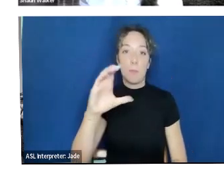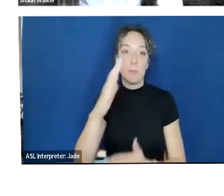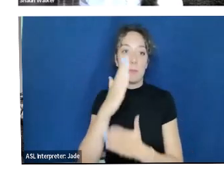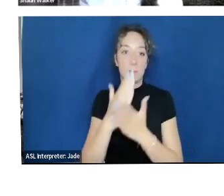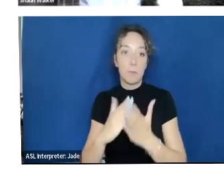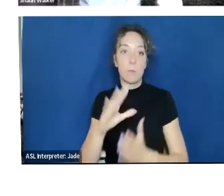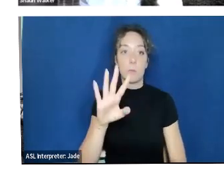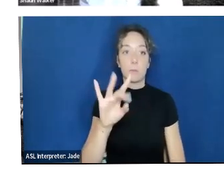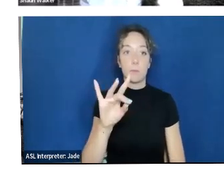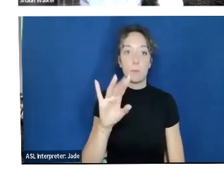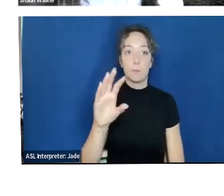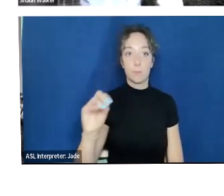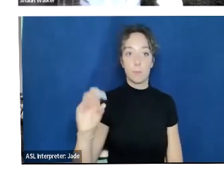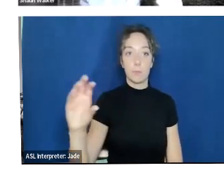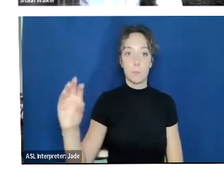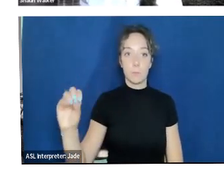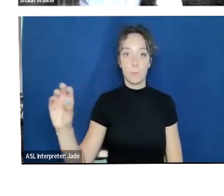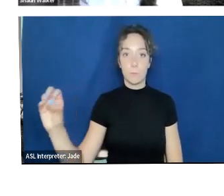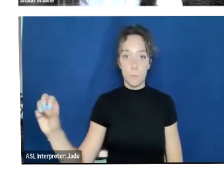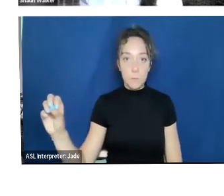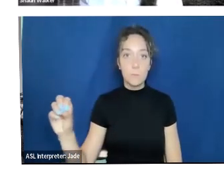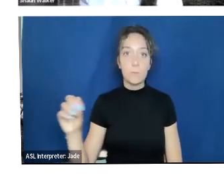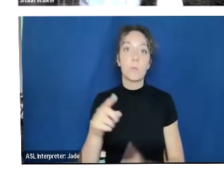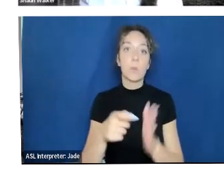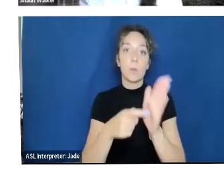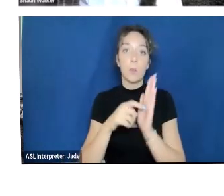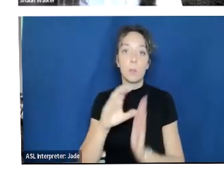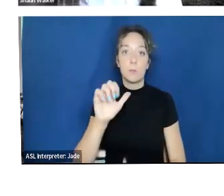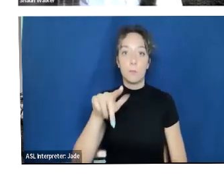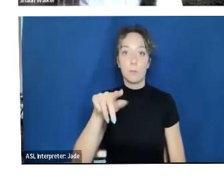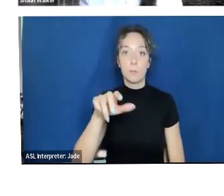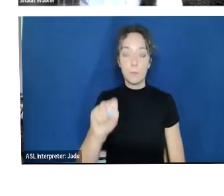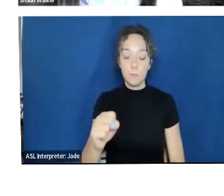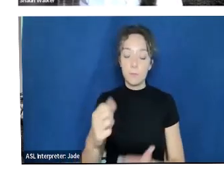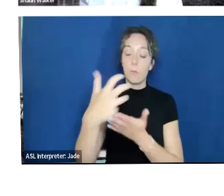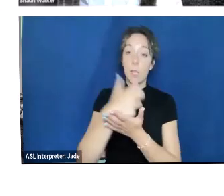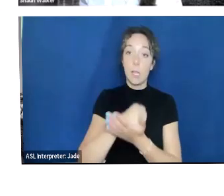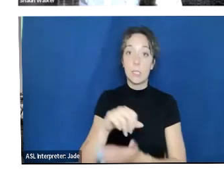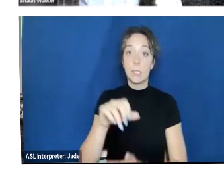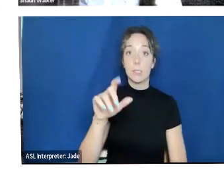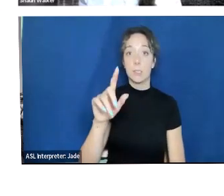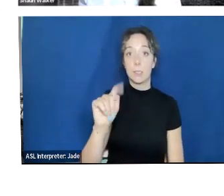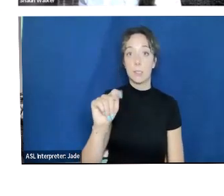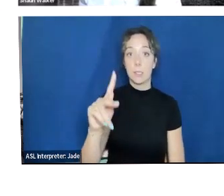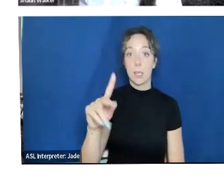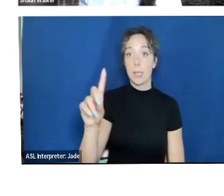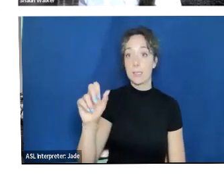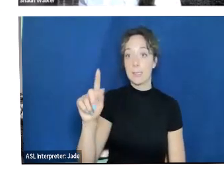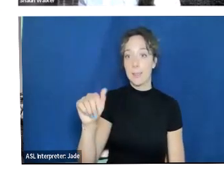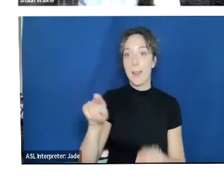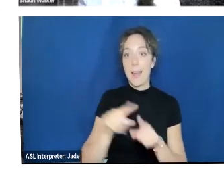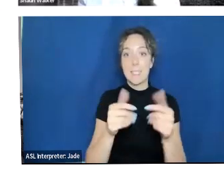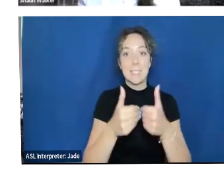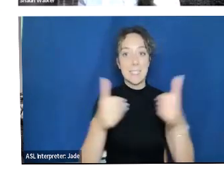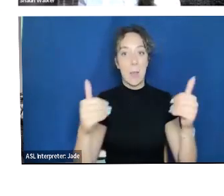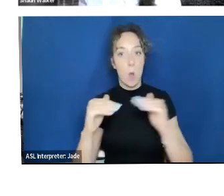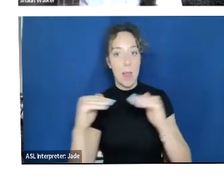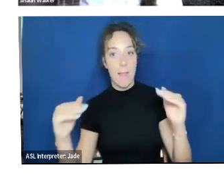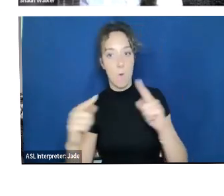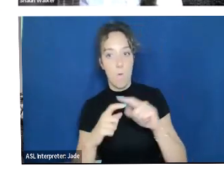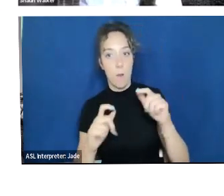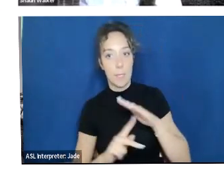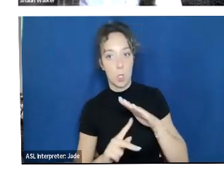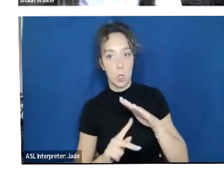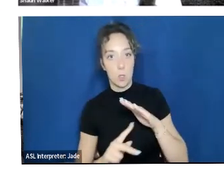60900, it requires for CALPADS to collect TK data as a separate grade level than kindergarten data